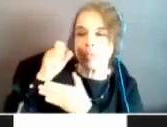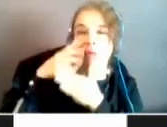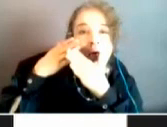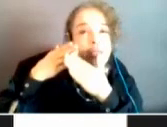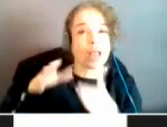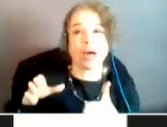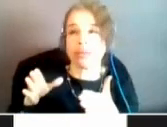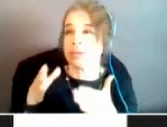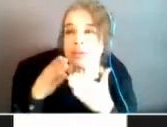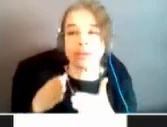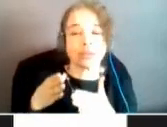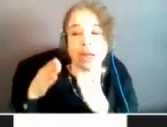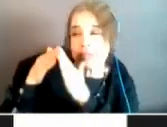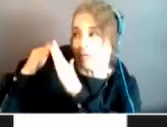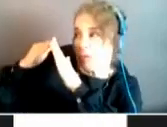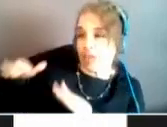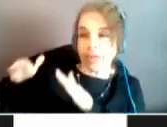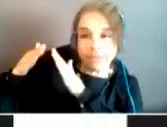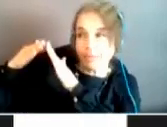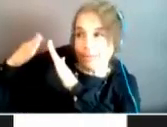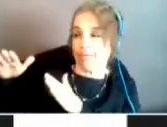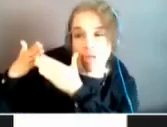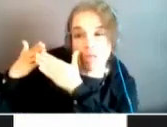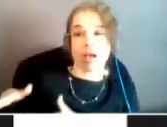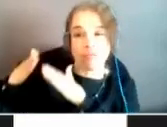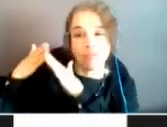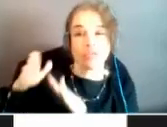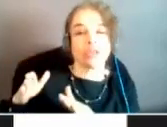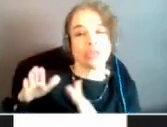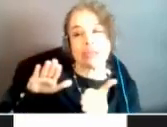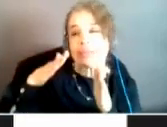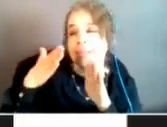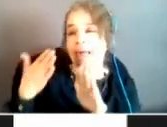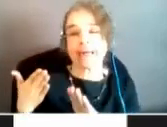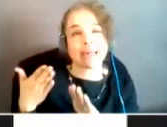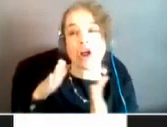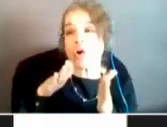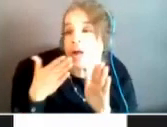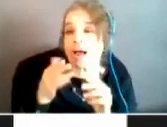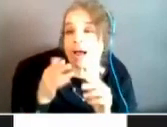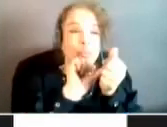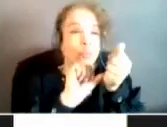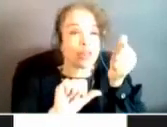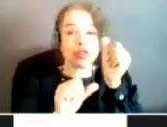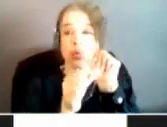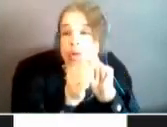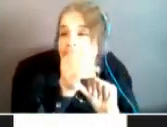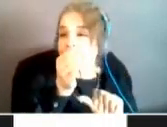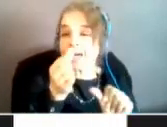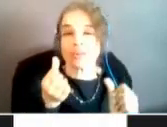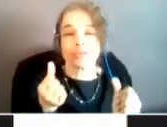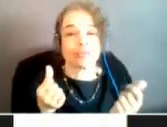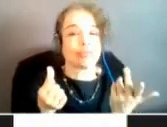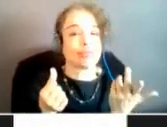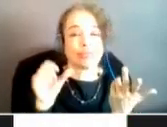lost a neighbor that, you know, has died by death by suicide.